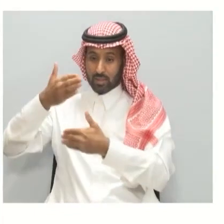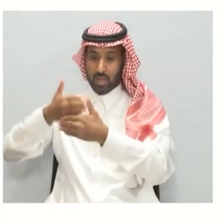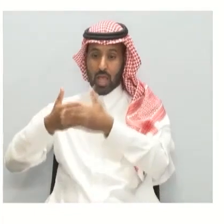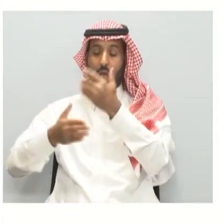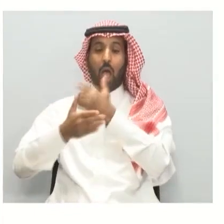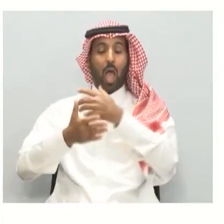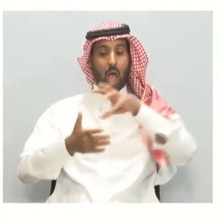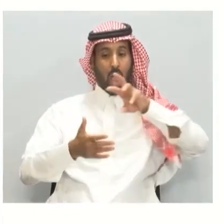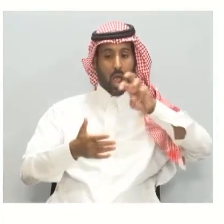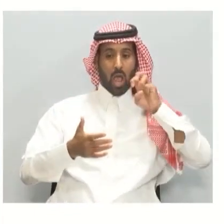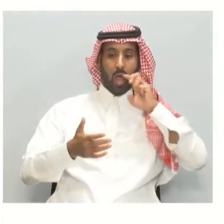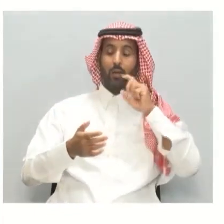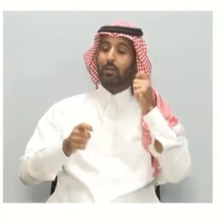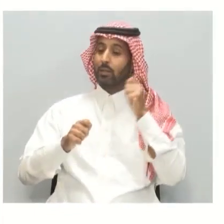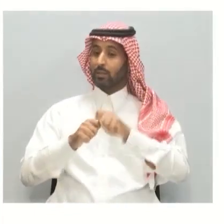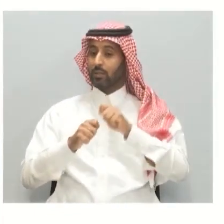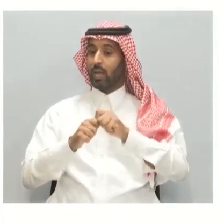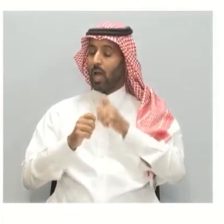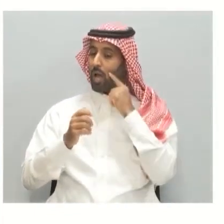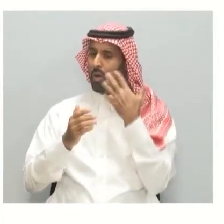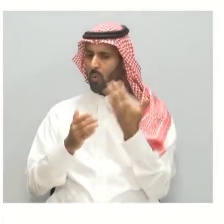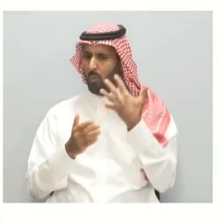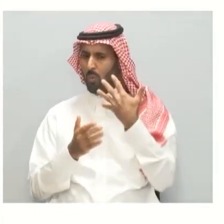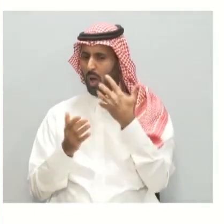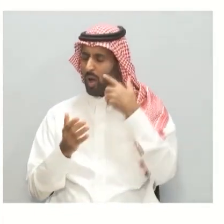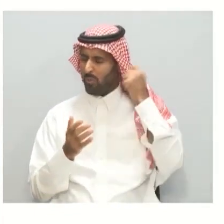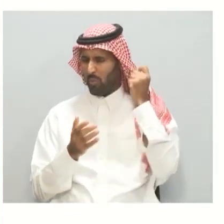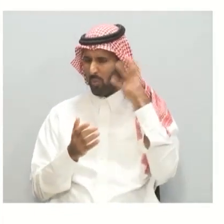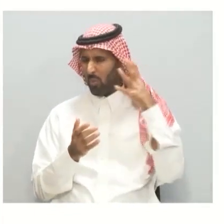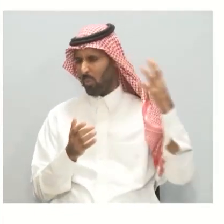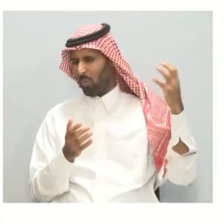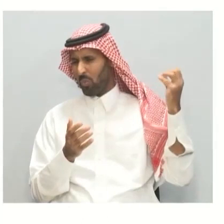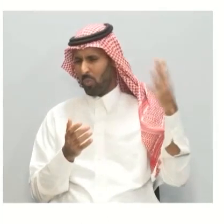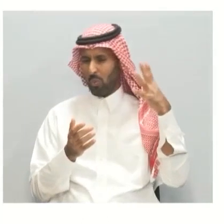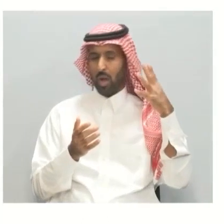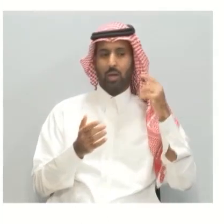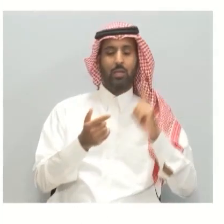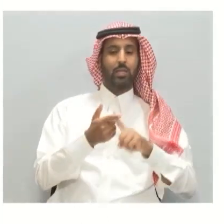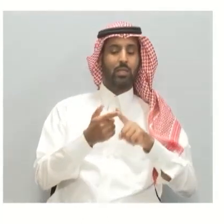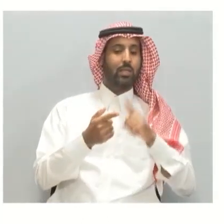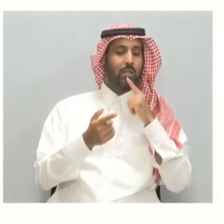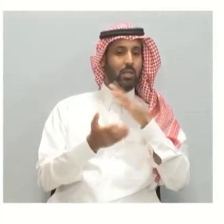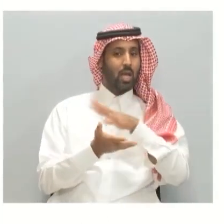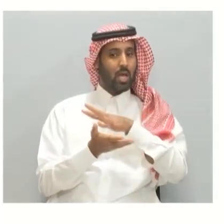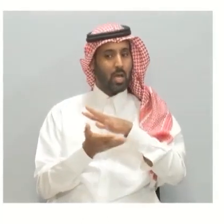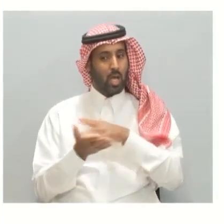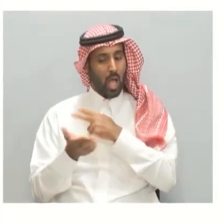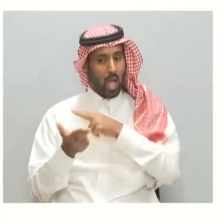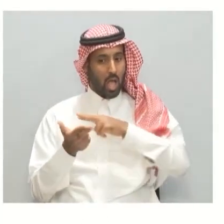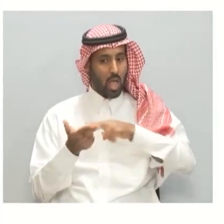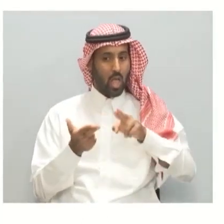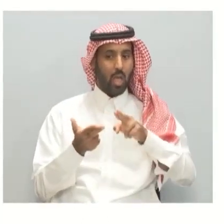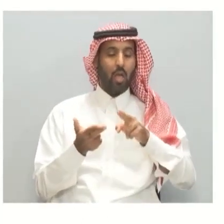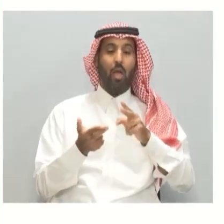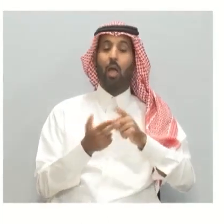companies and manufacturers on vibration and noise problems and suggest solutions. Again,